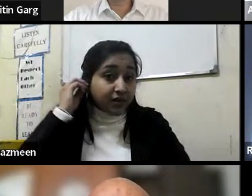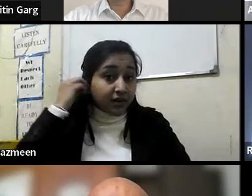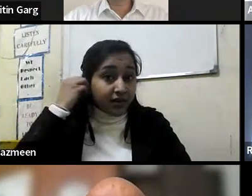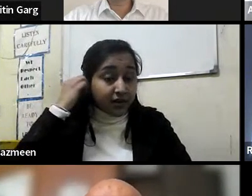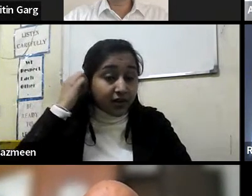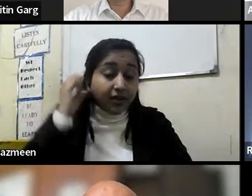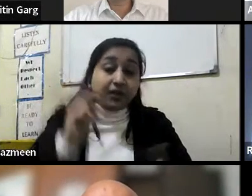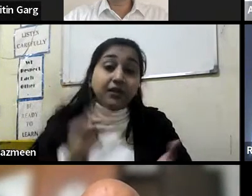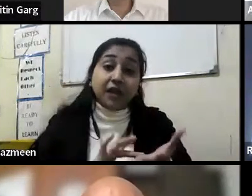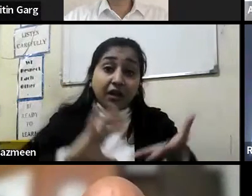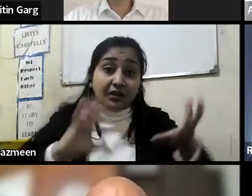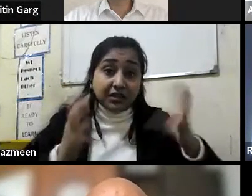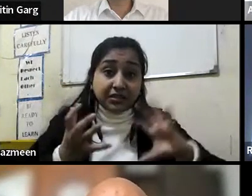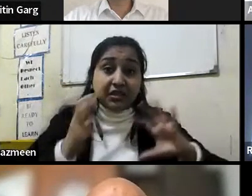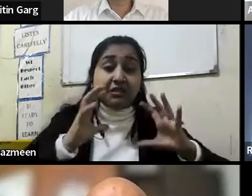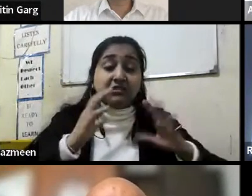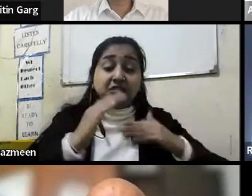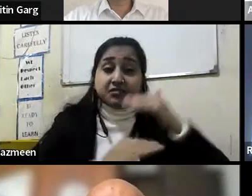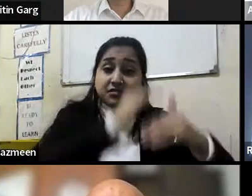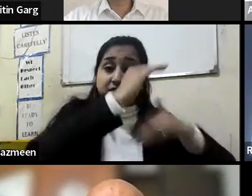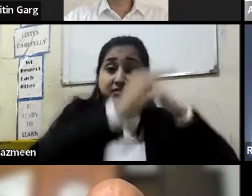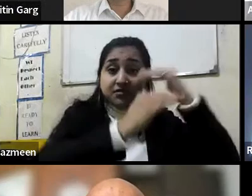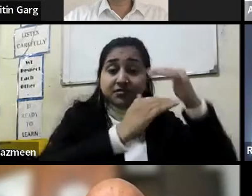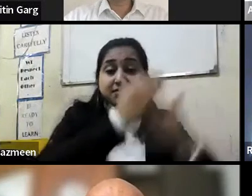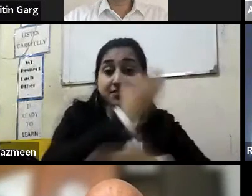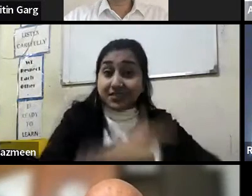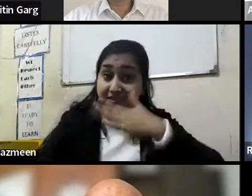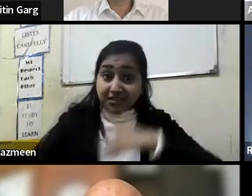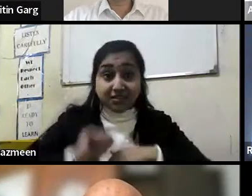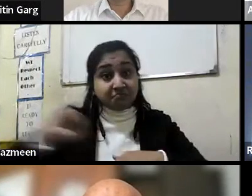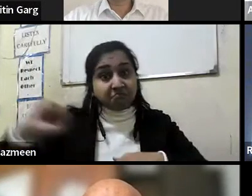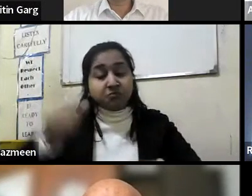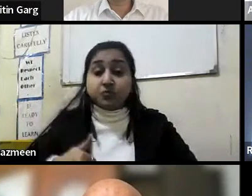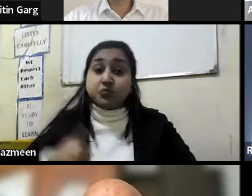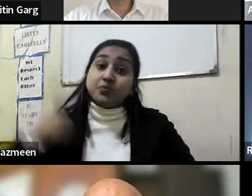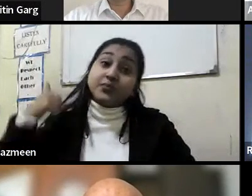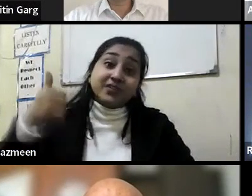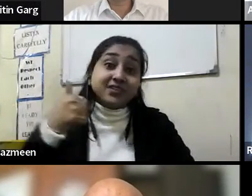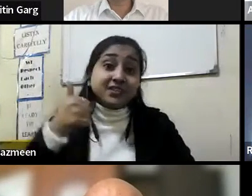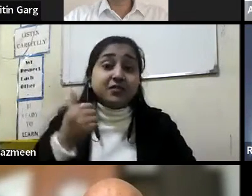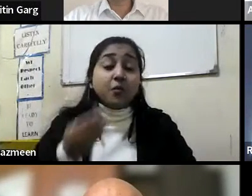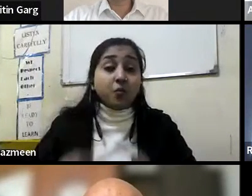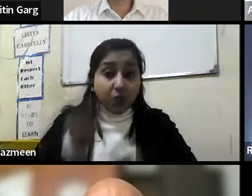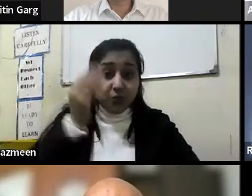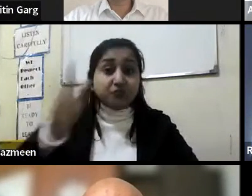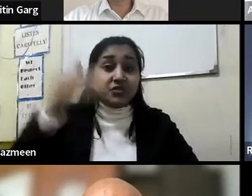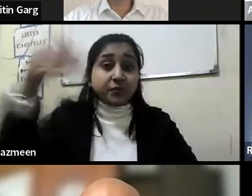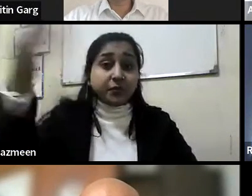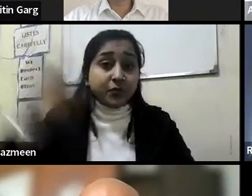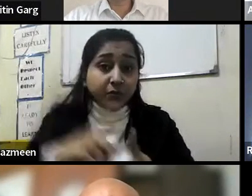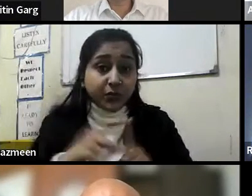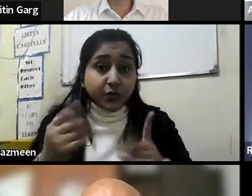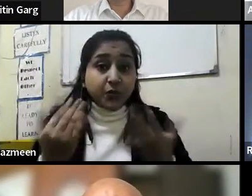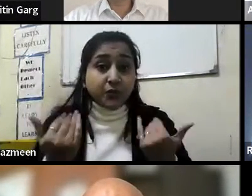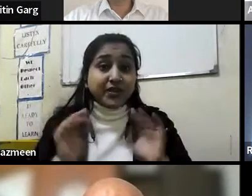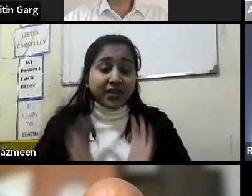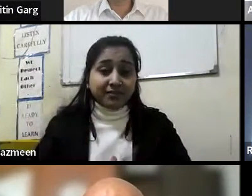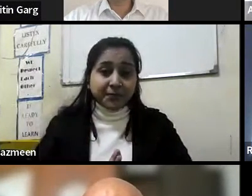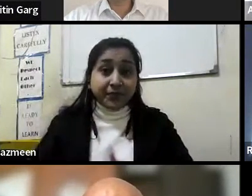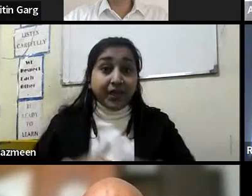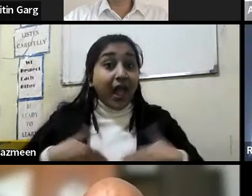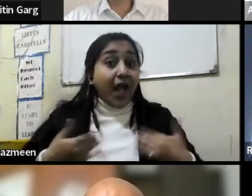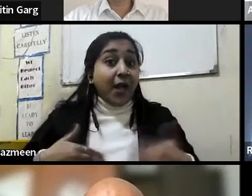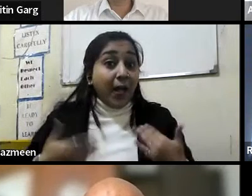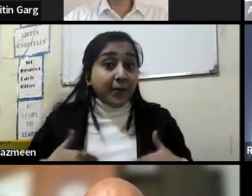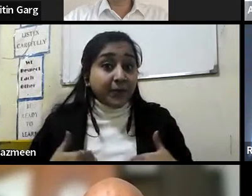to be brought. I am sure Sarthak is doing its best, and a lot more can be done. And I will be very happy to participate as